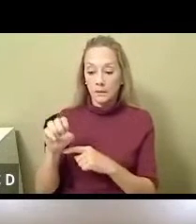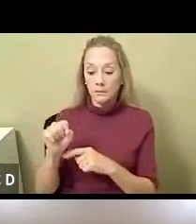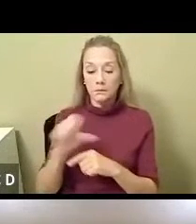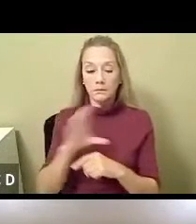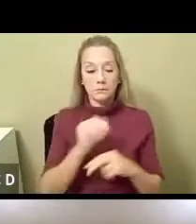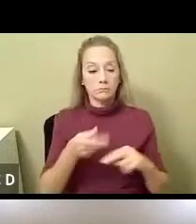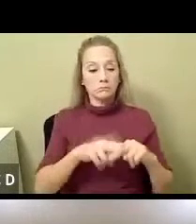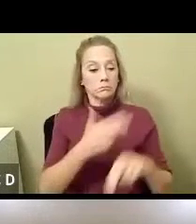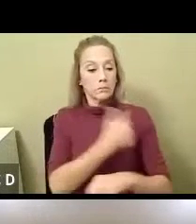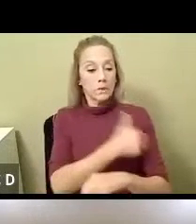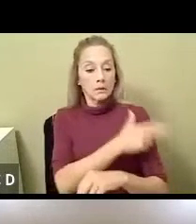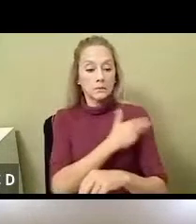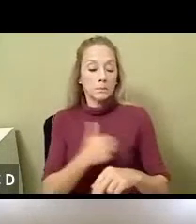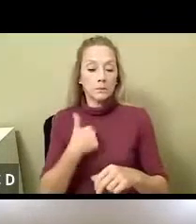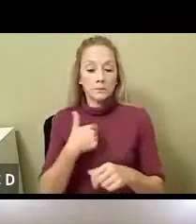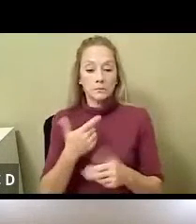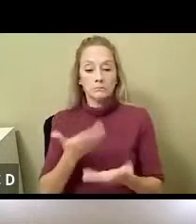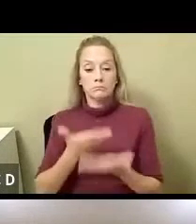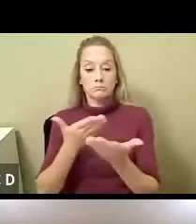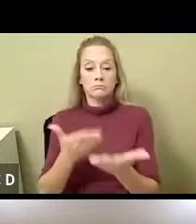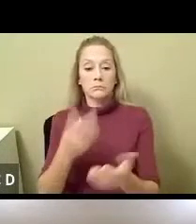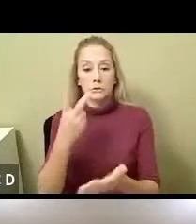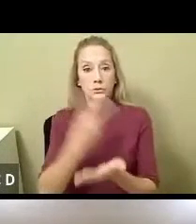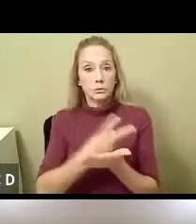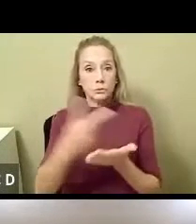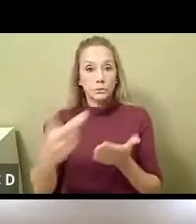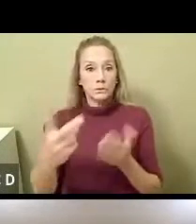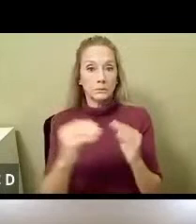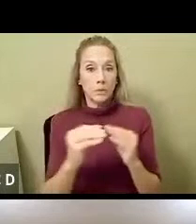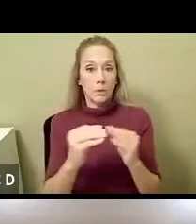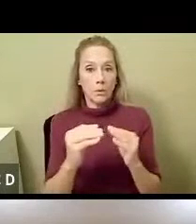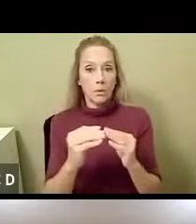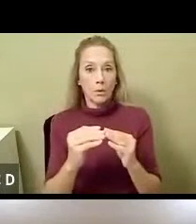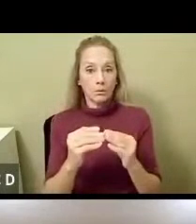extend for 2 more weeks as written.